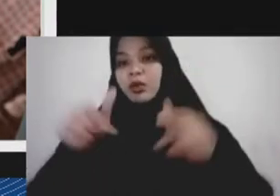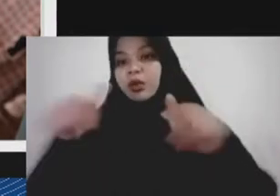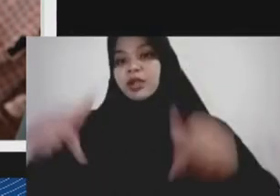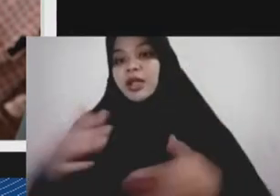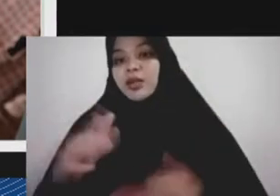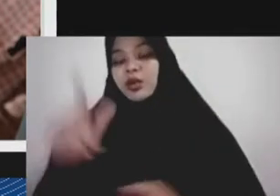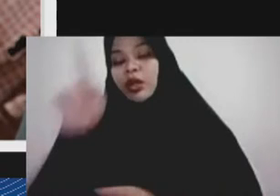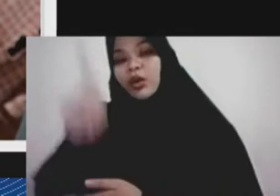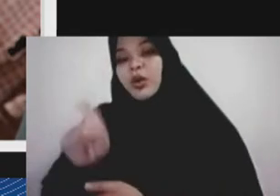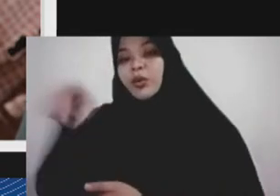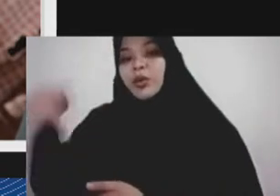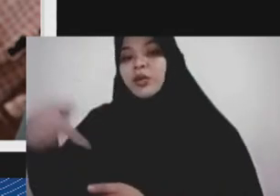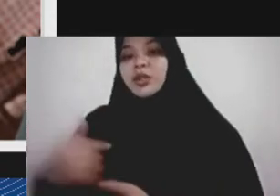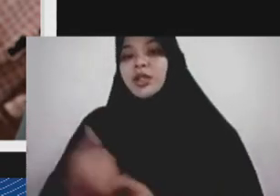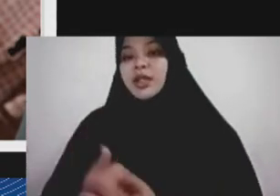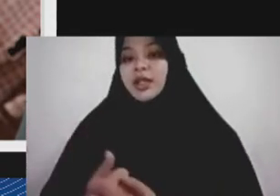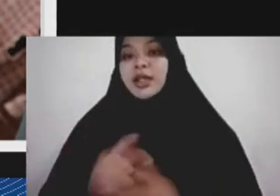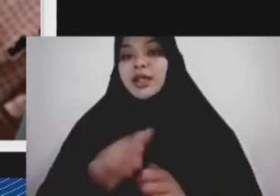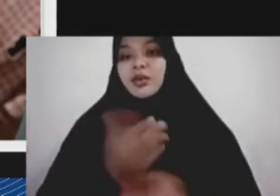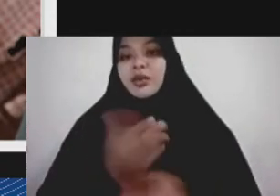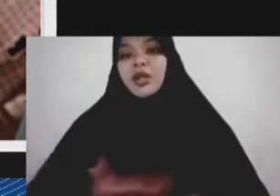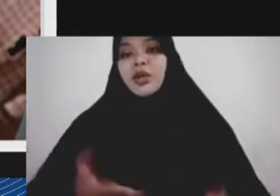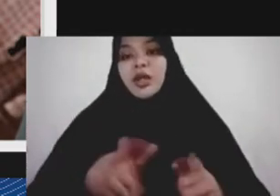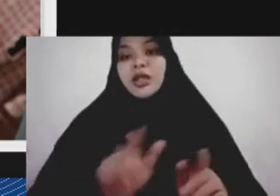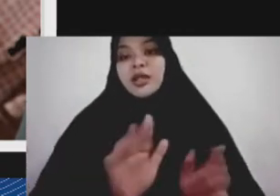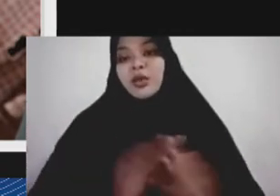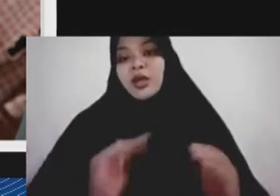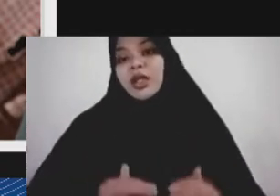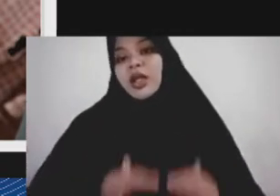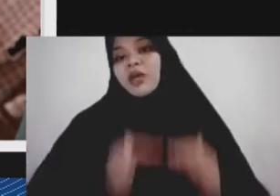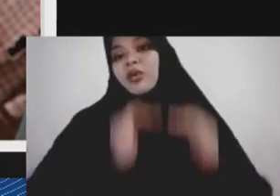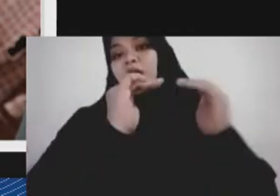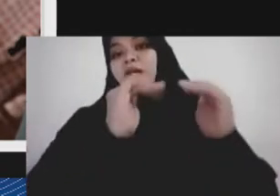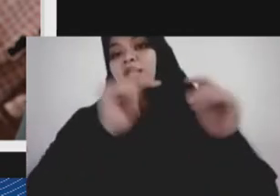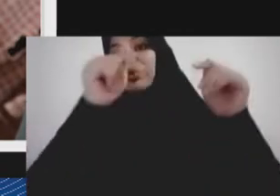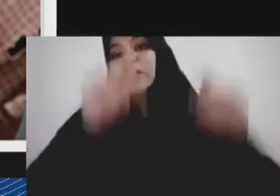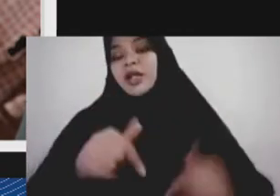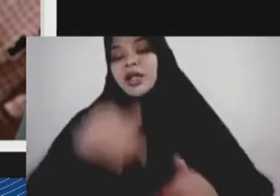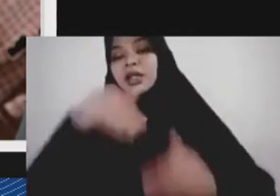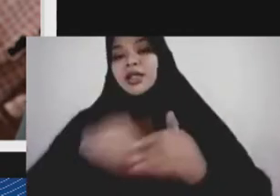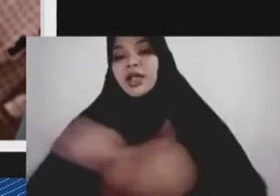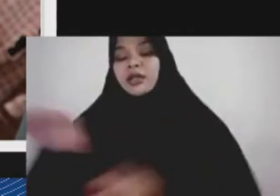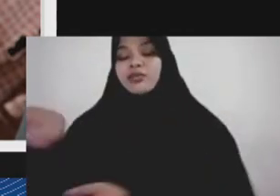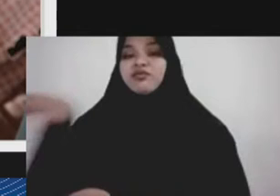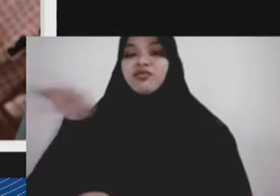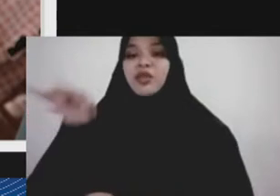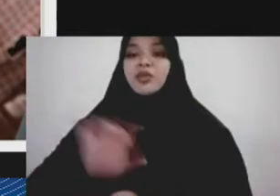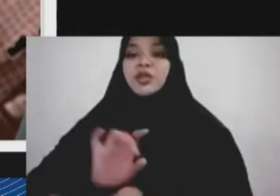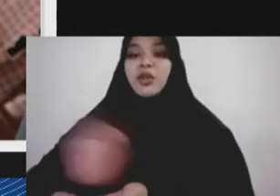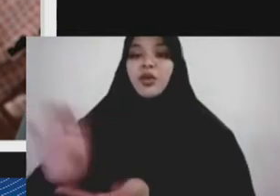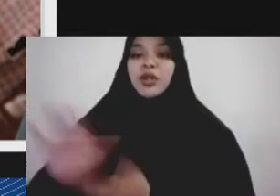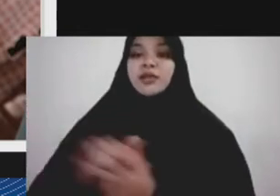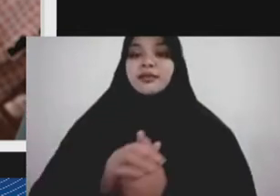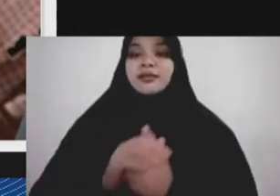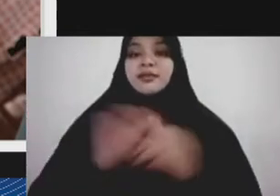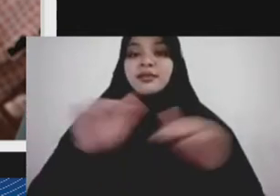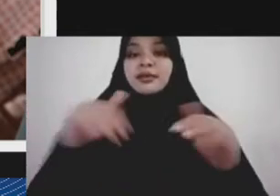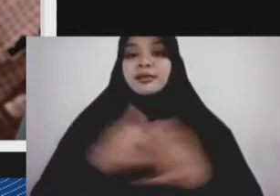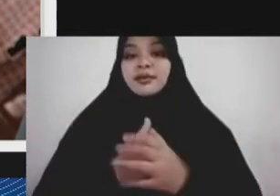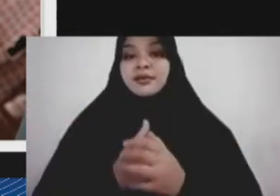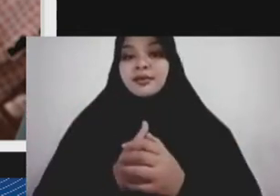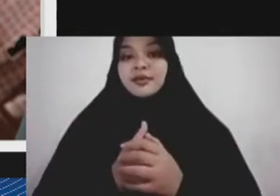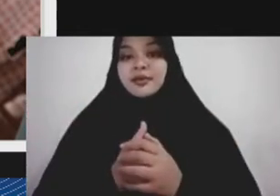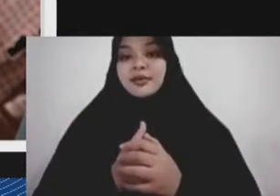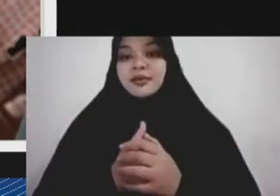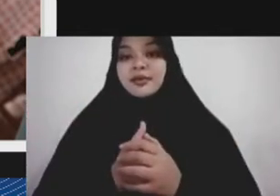social conditions that have increased the likelihood of gender-based violence. We've heard this from the